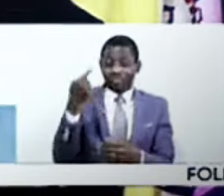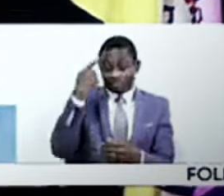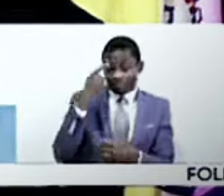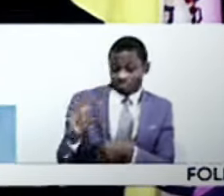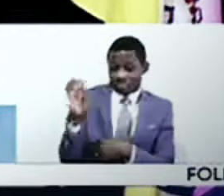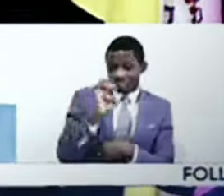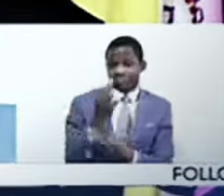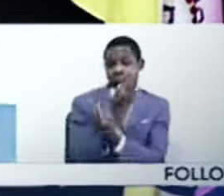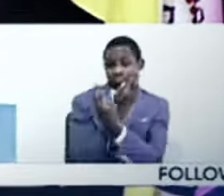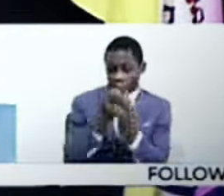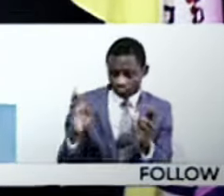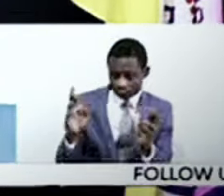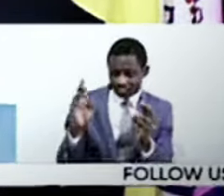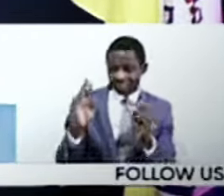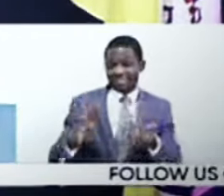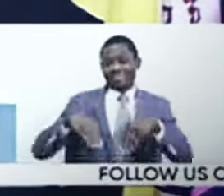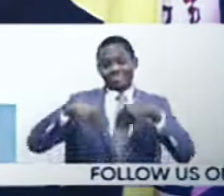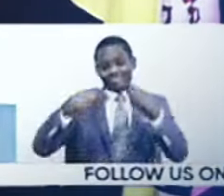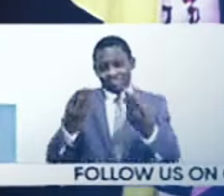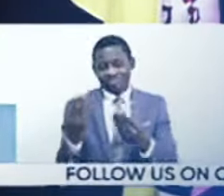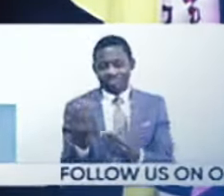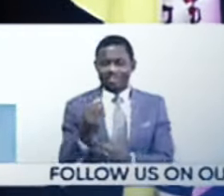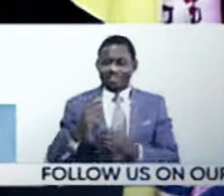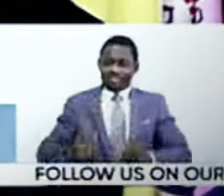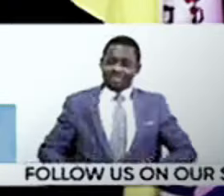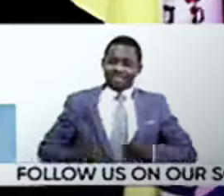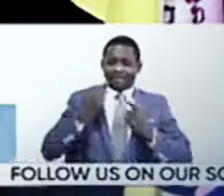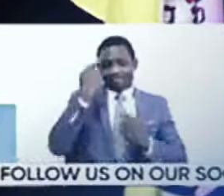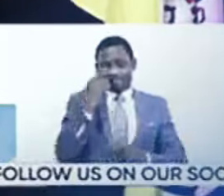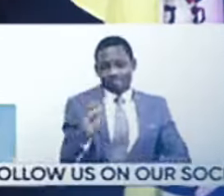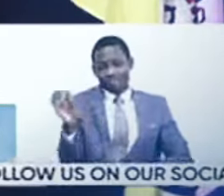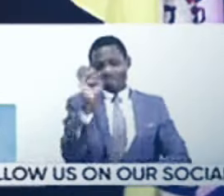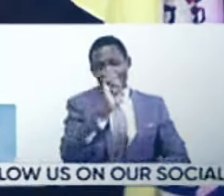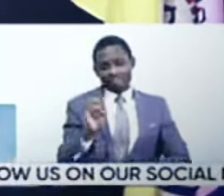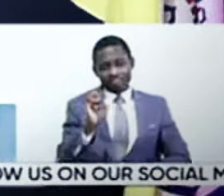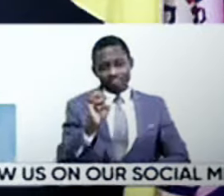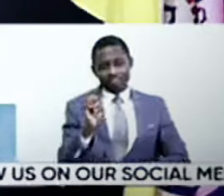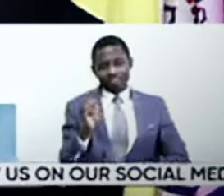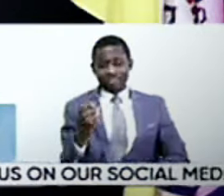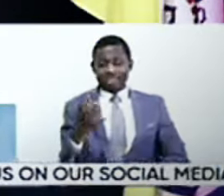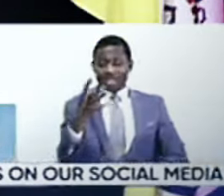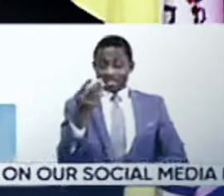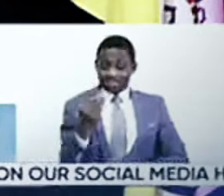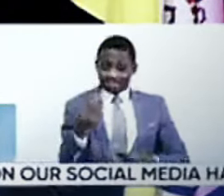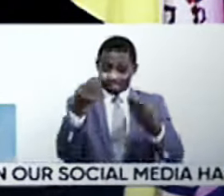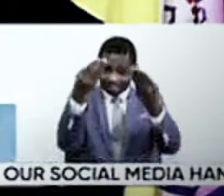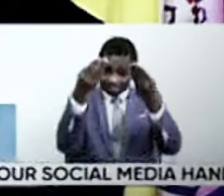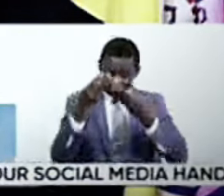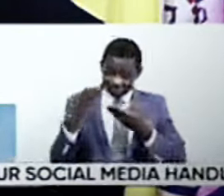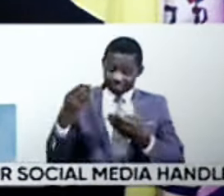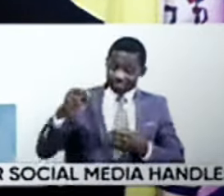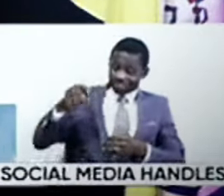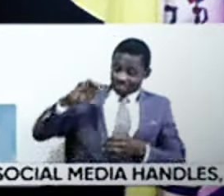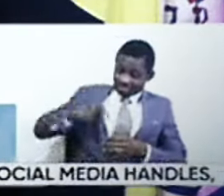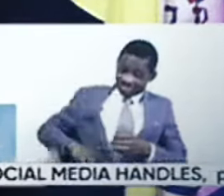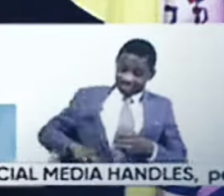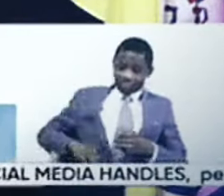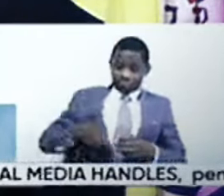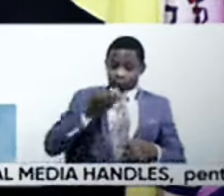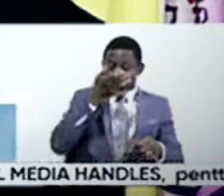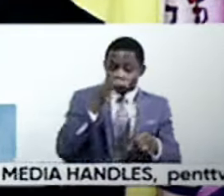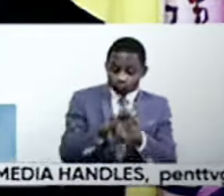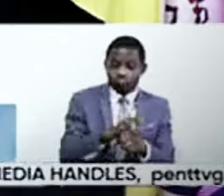We gave us eternal life. And we have inherited the promised Holy Spirit.